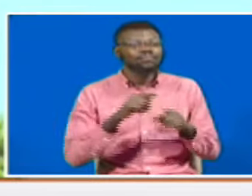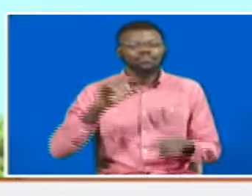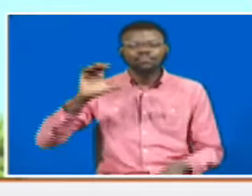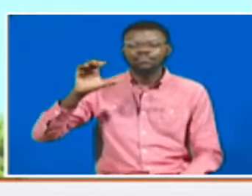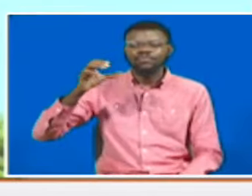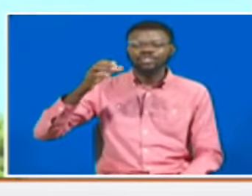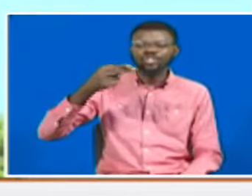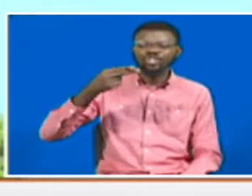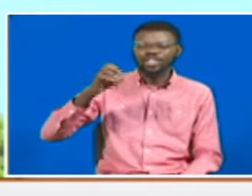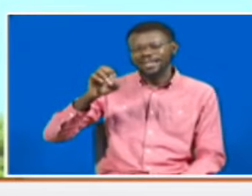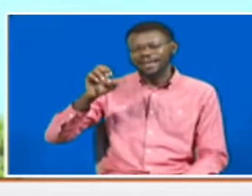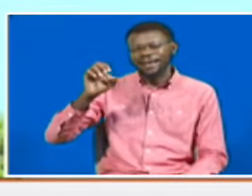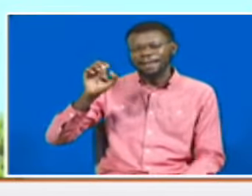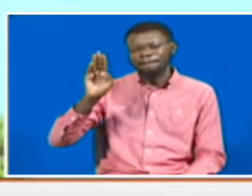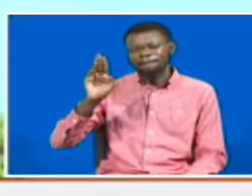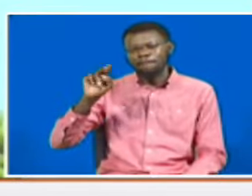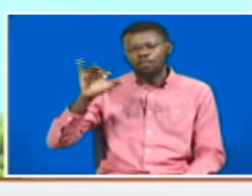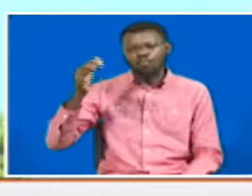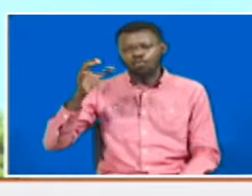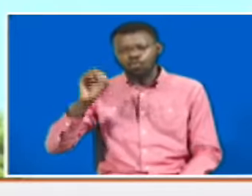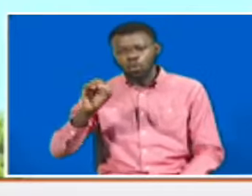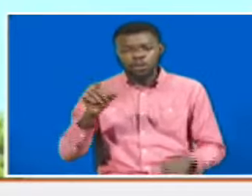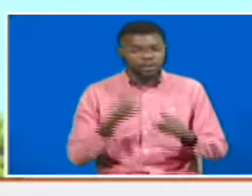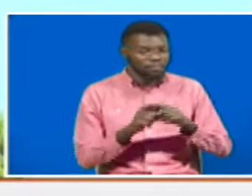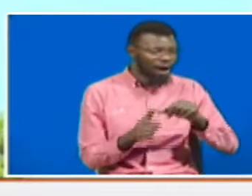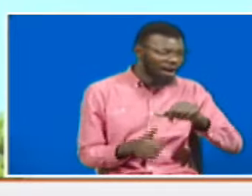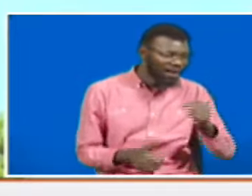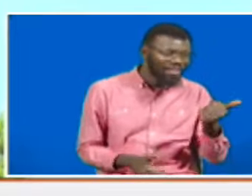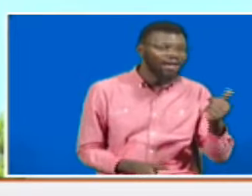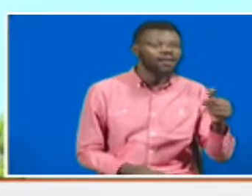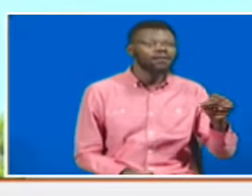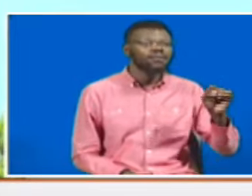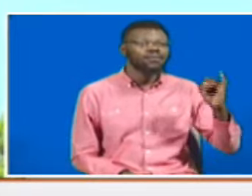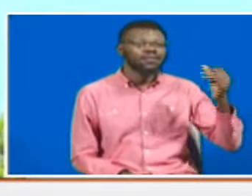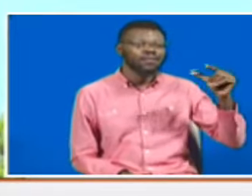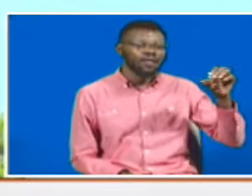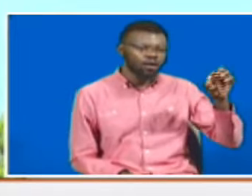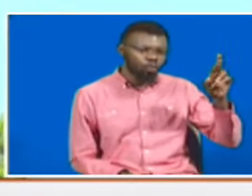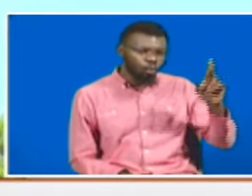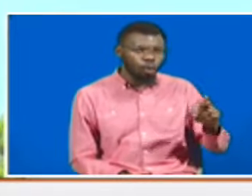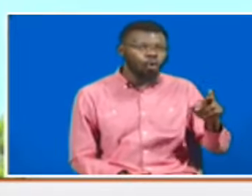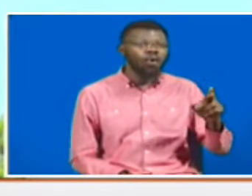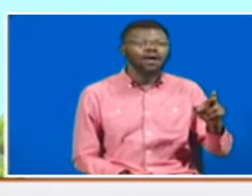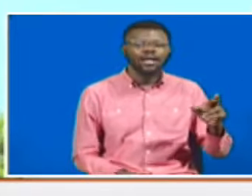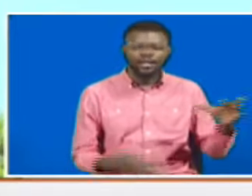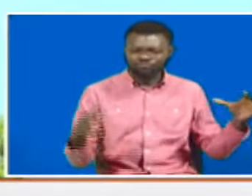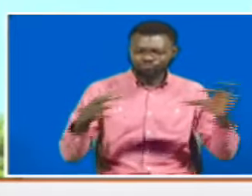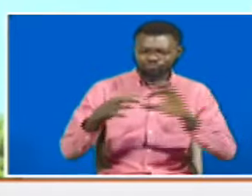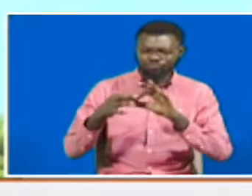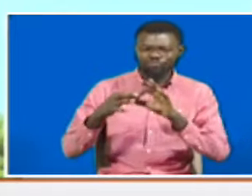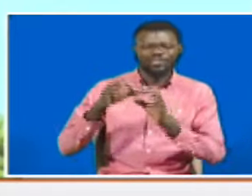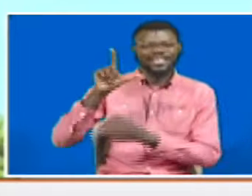Chebunyo. Pia tutatoa ingine Sigor ipitie Kibreres kule chini ikuje mpaka Longisa.